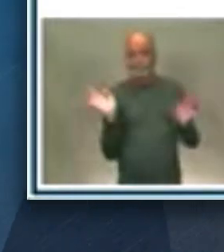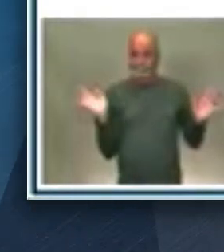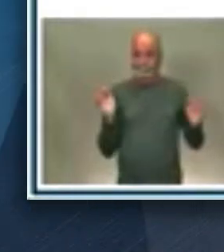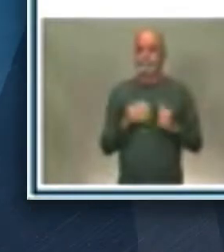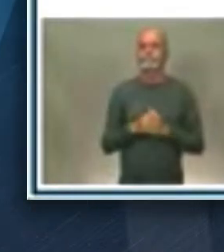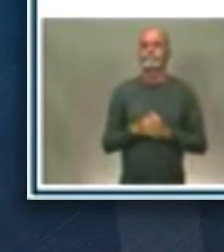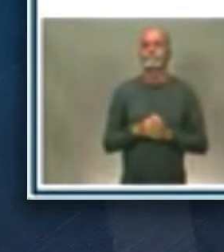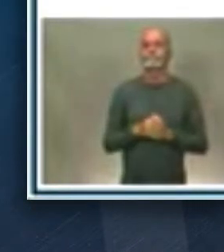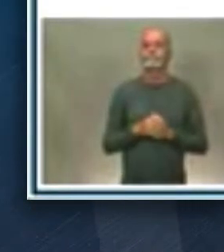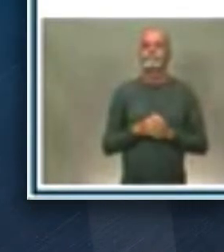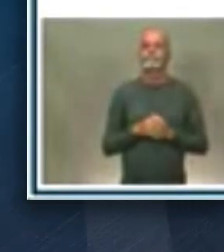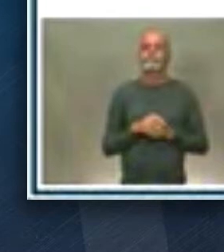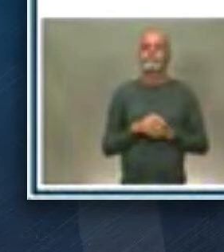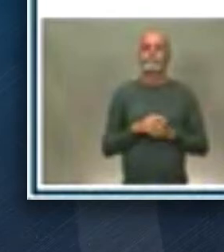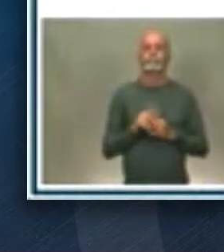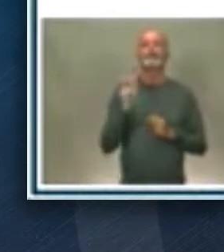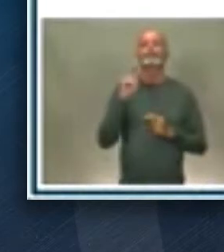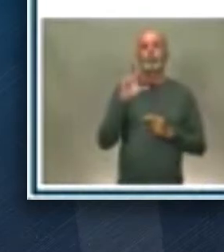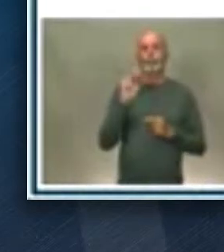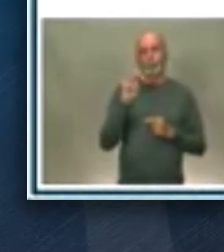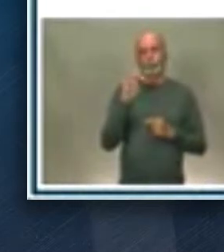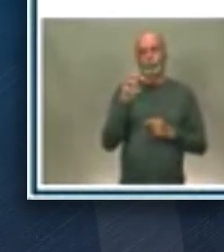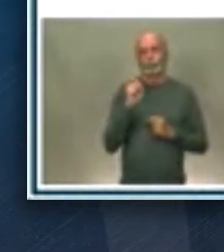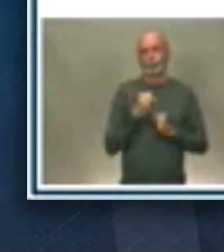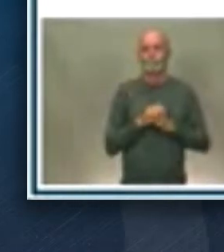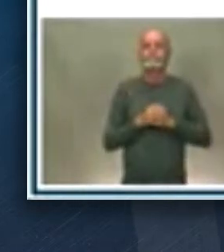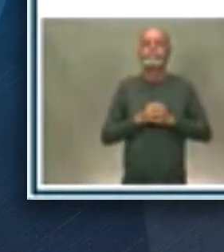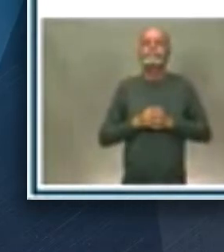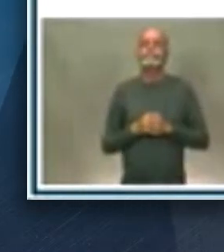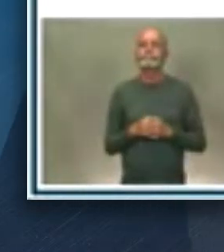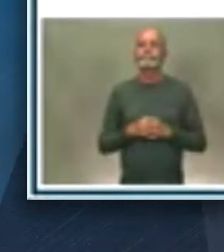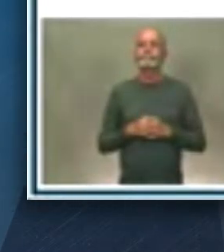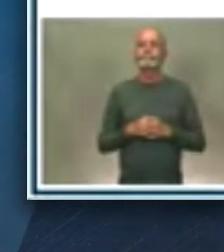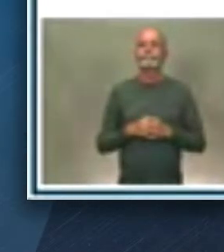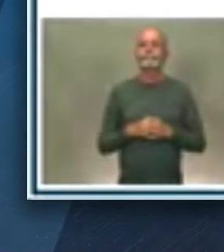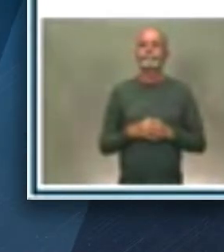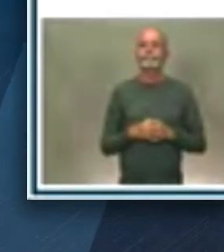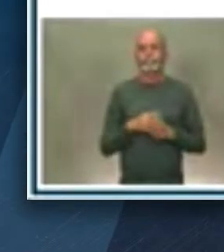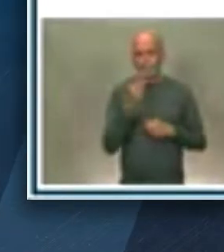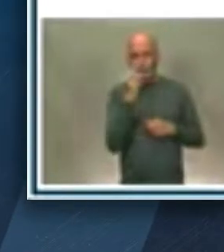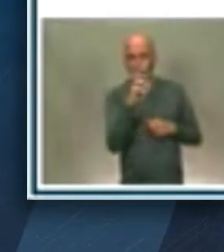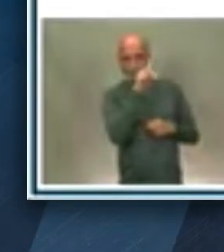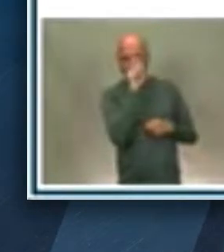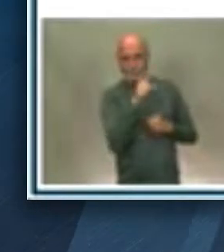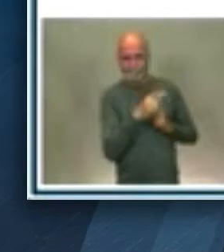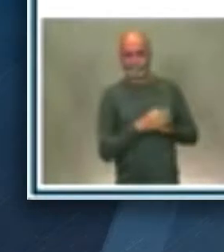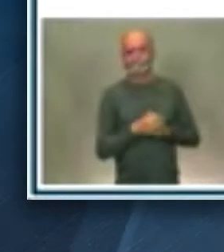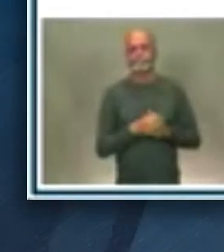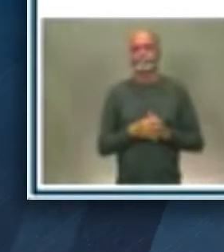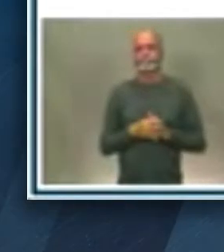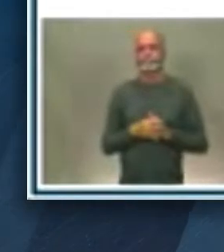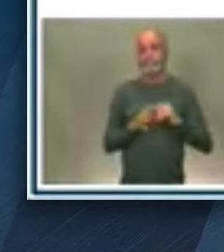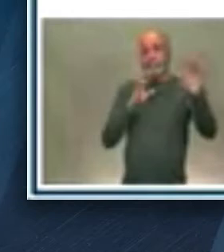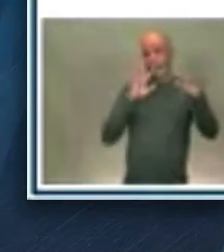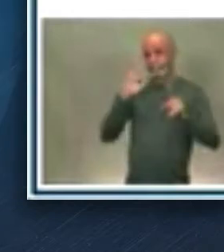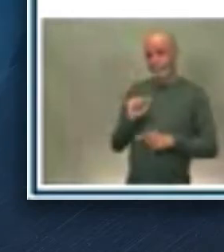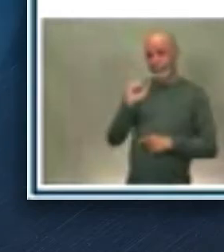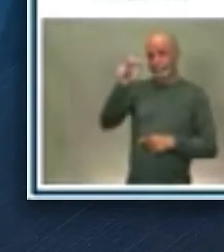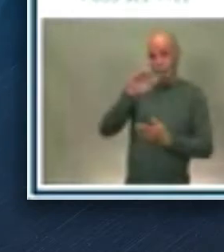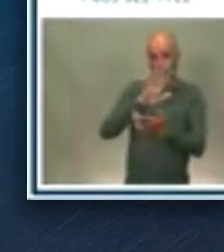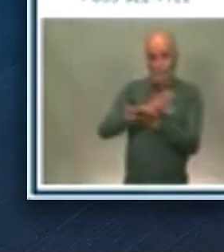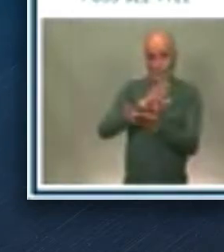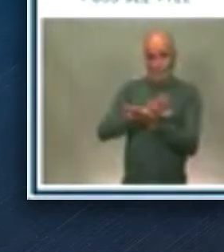Chelsea Gould. Go ahead, Chelsea. Thank you. Dr. Strang, in the Back to School Plan, it states that absenteeism